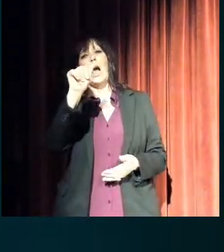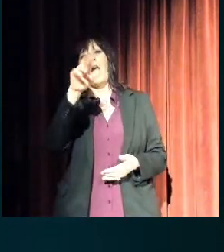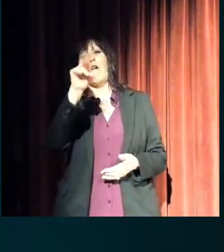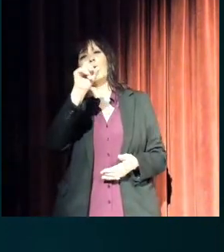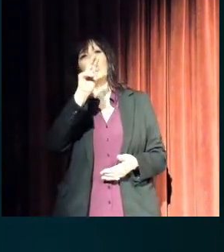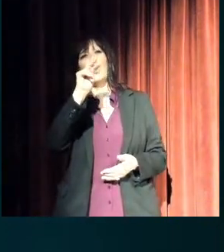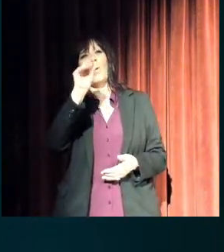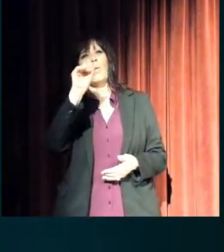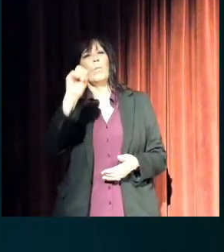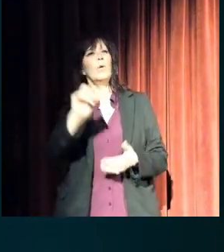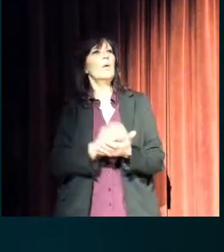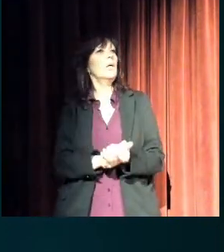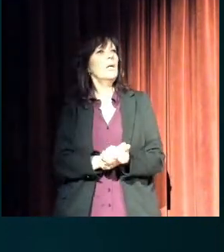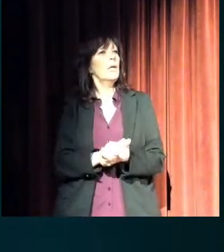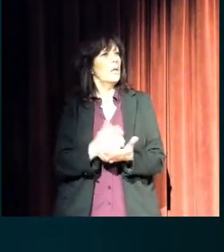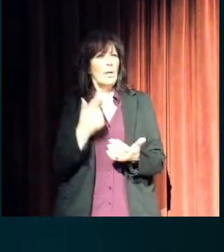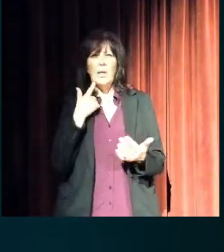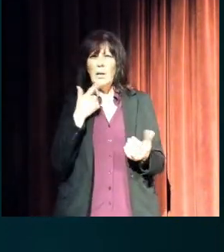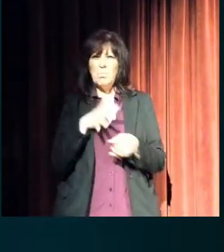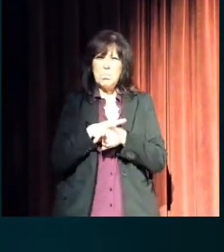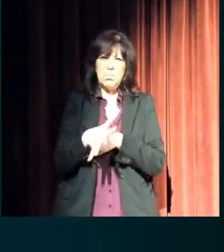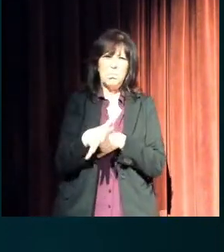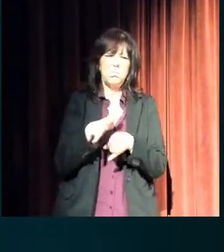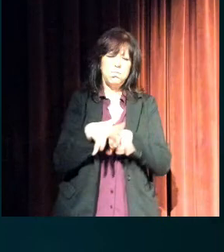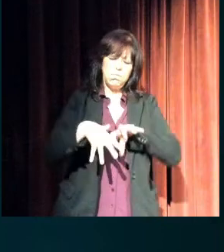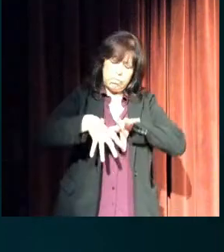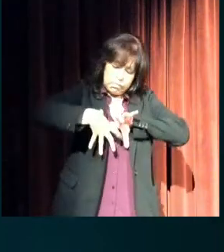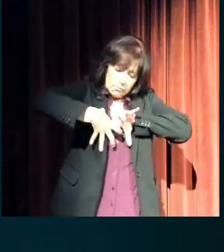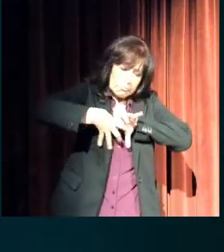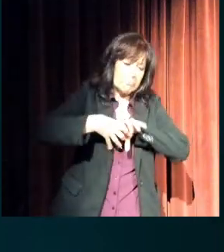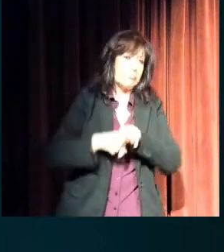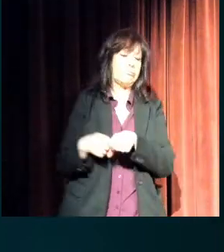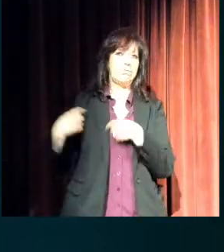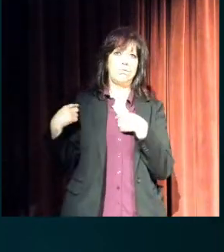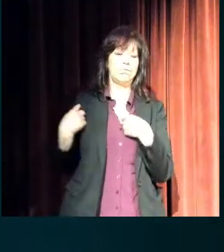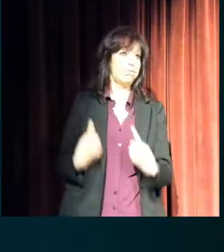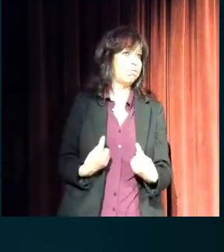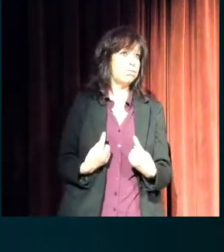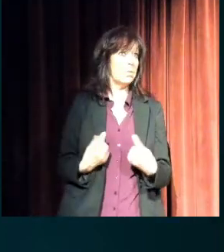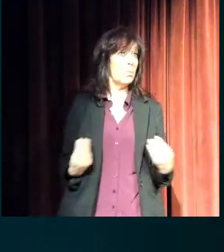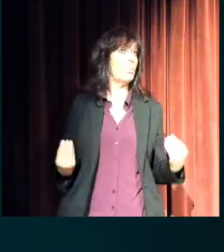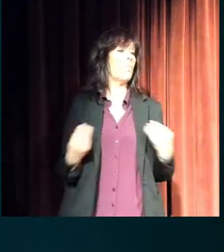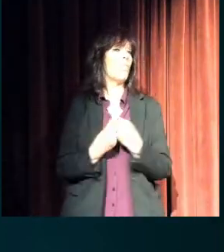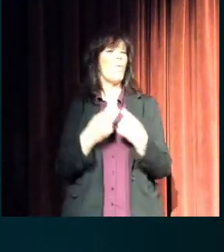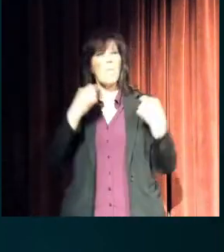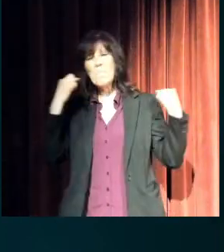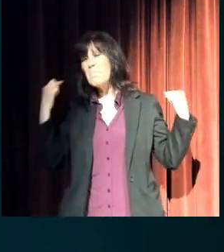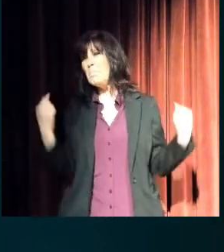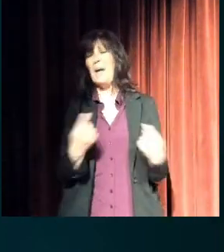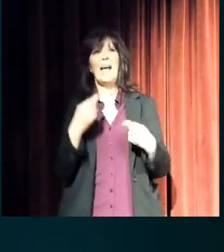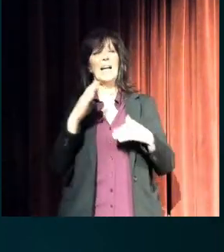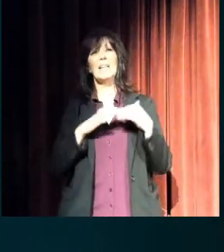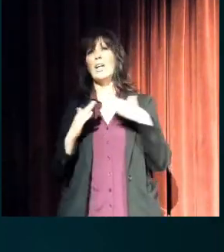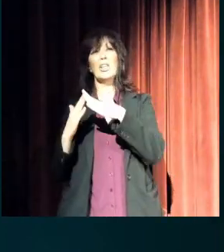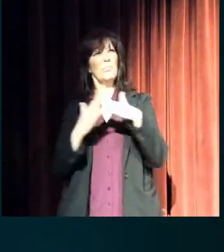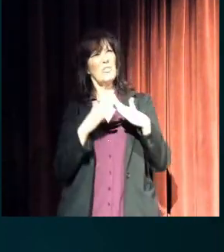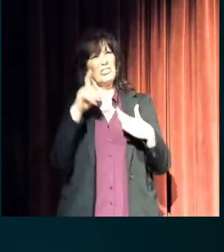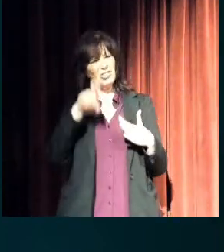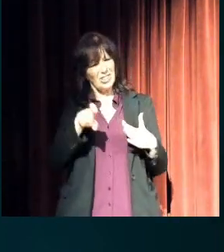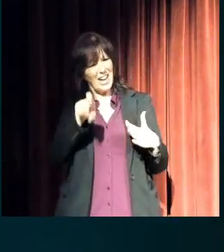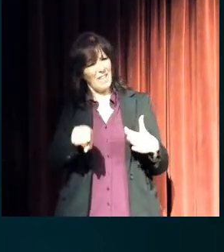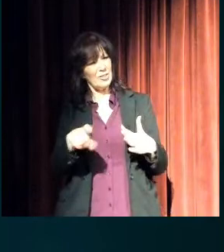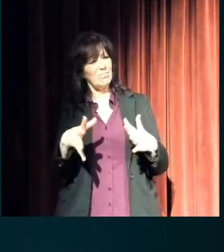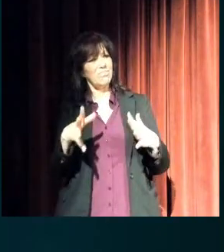We have had more than our share of grief and heartache in the past year, more pain than any community should ever have to